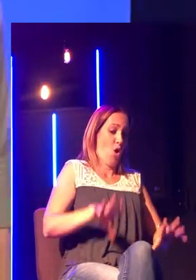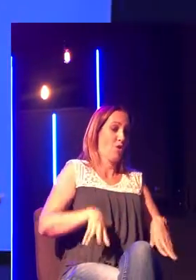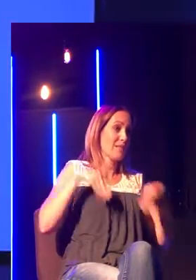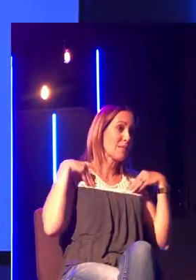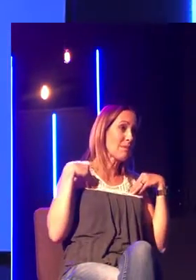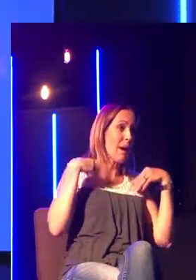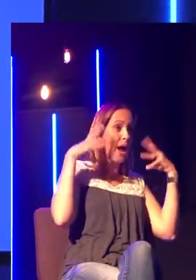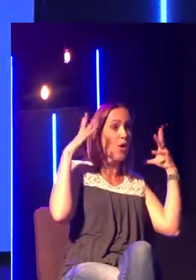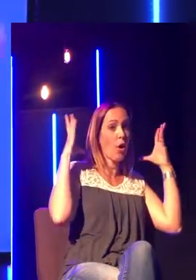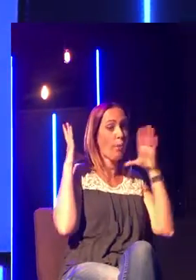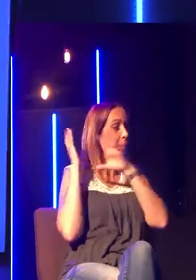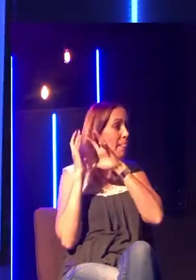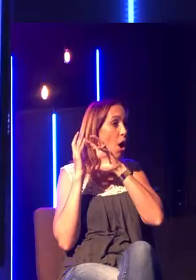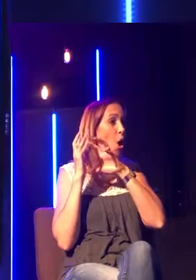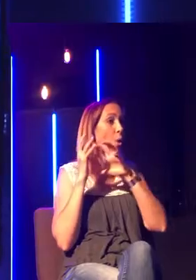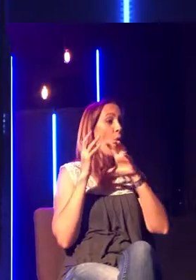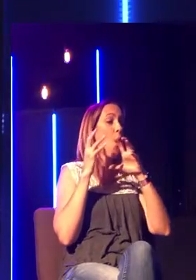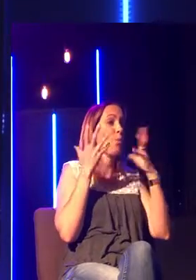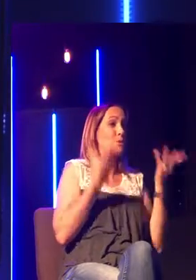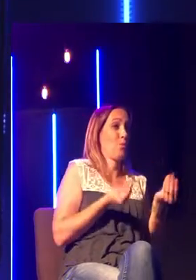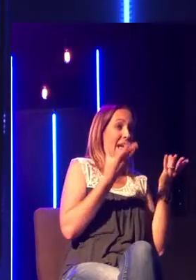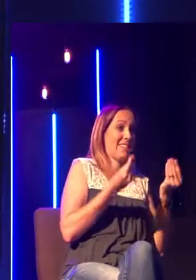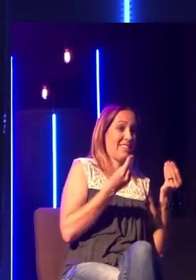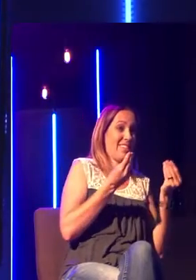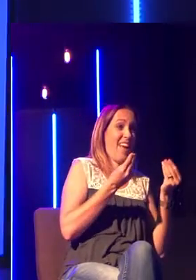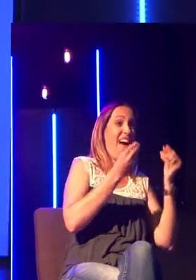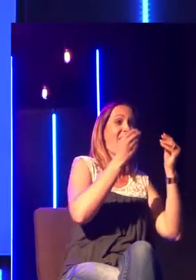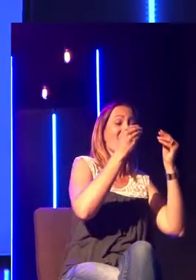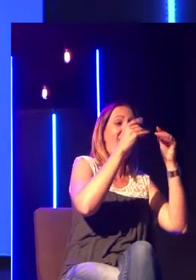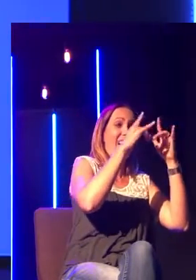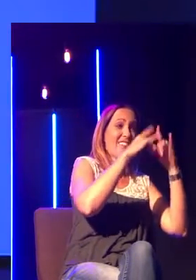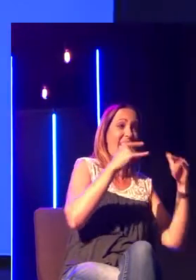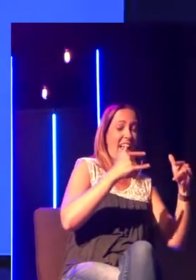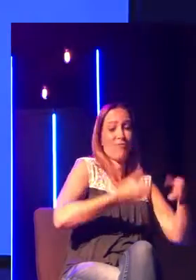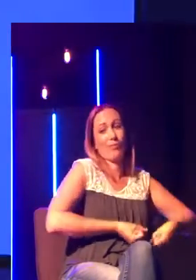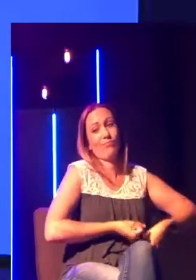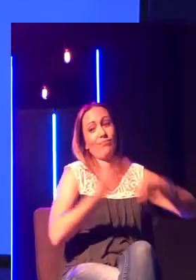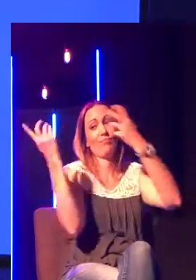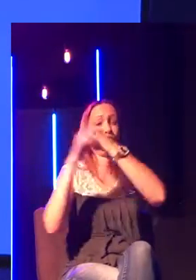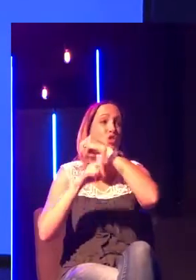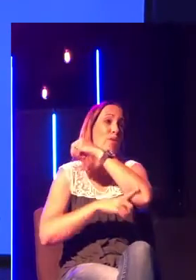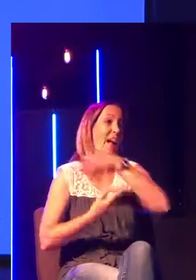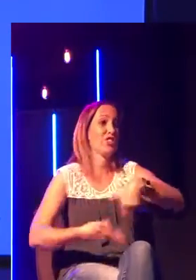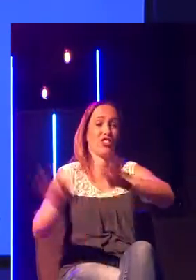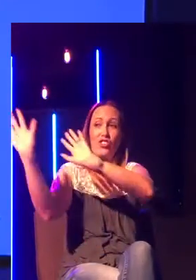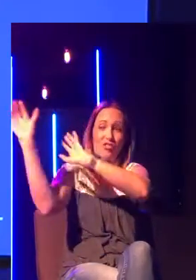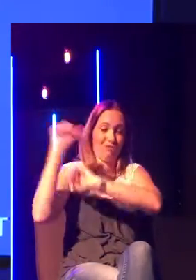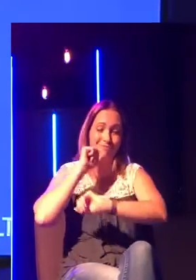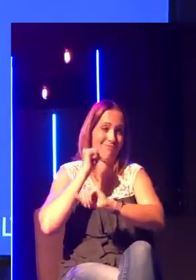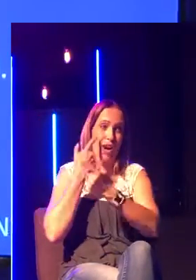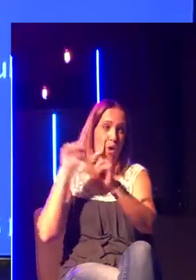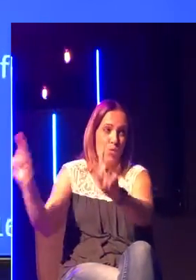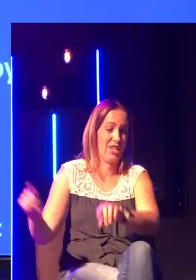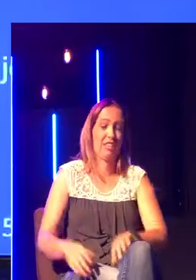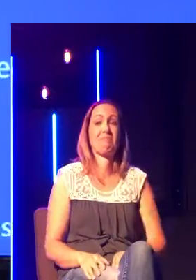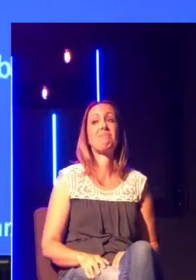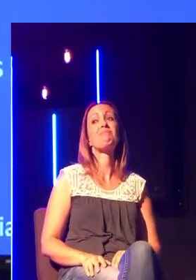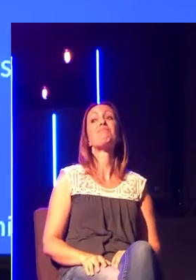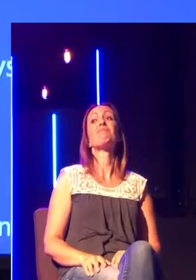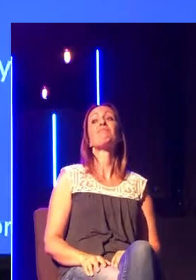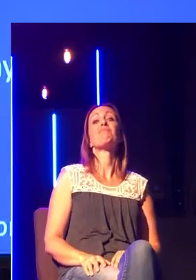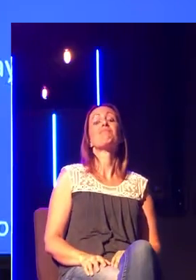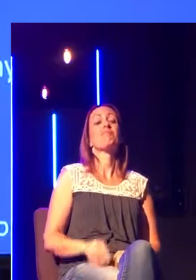was miserable. We threw that tent away that day because we're like, this isn't working. I realized on the first night that